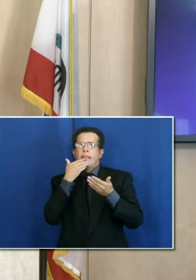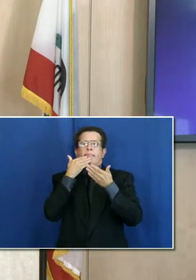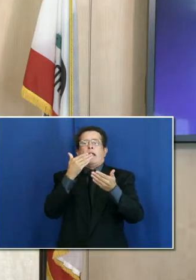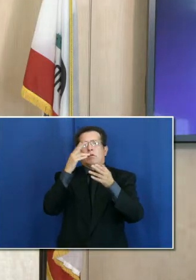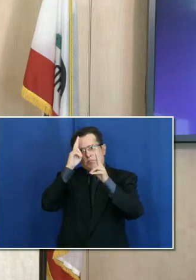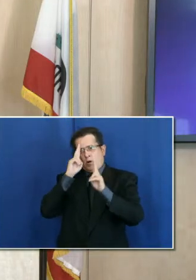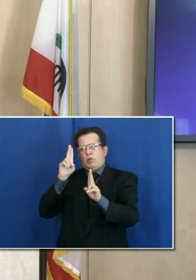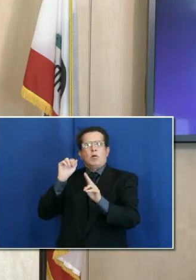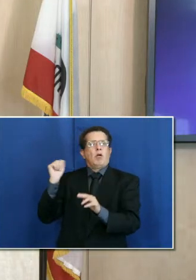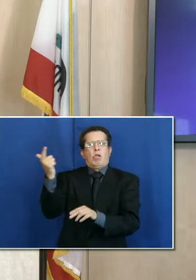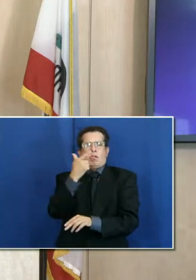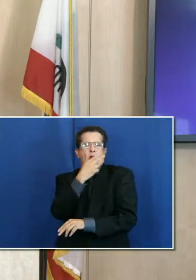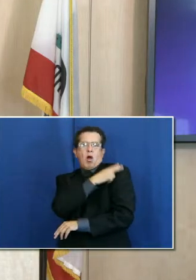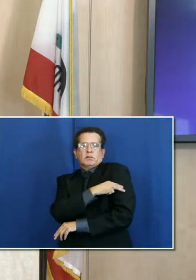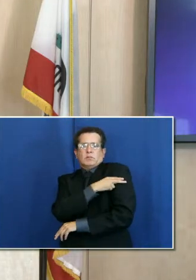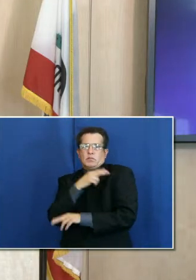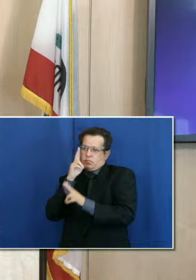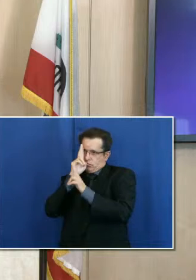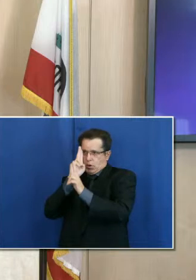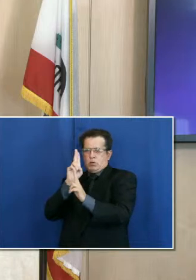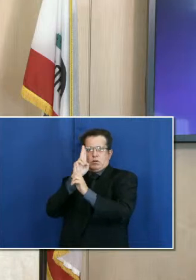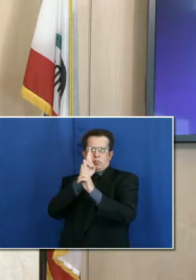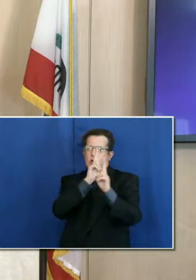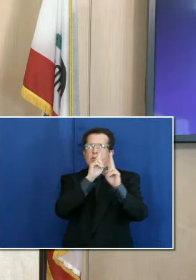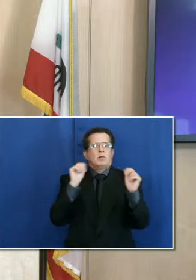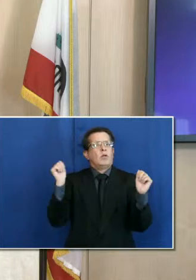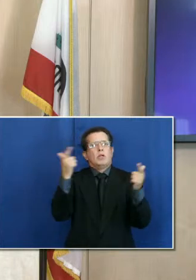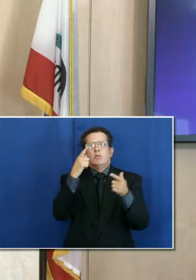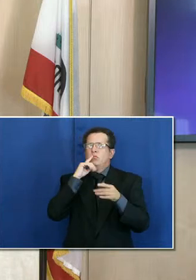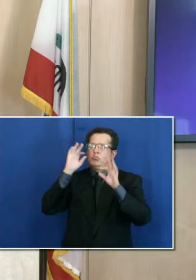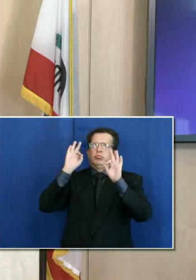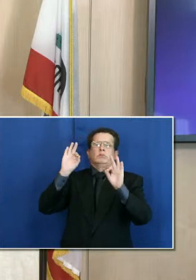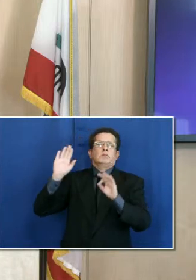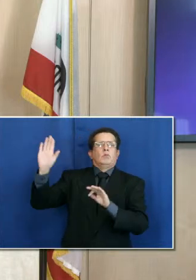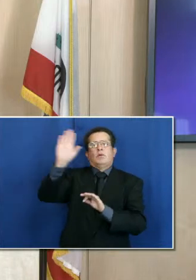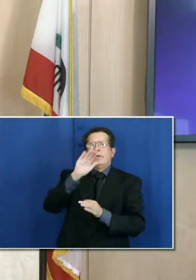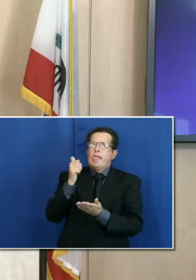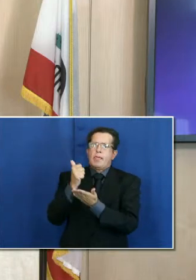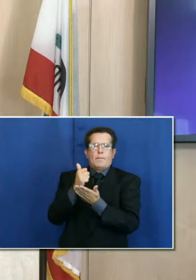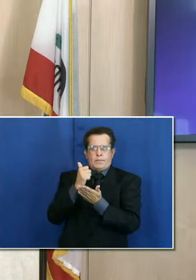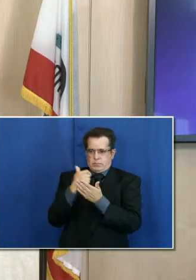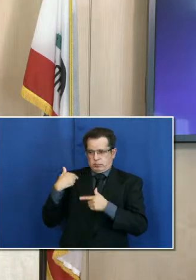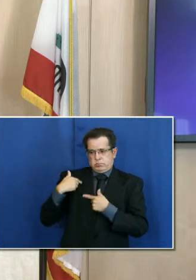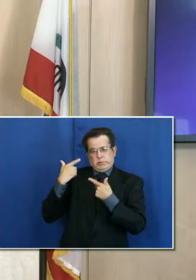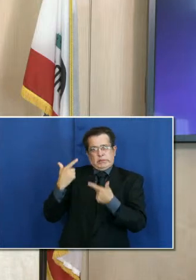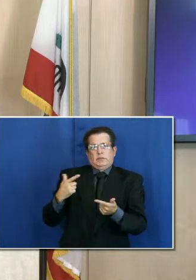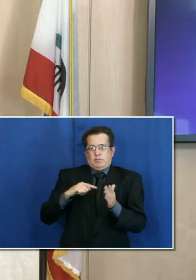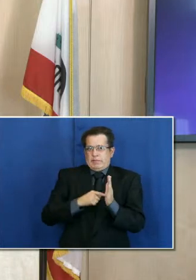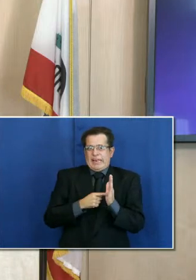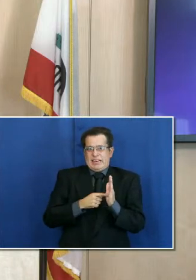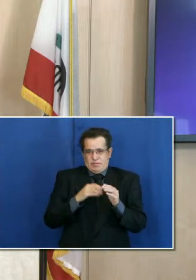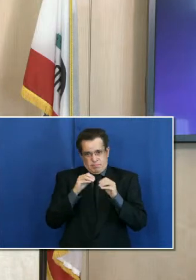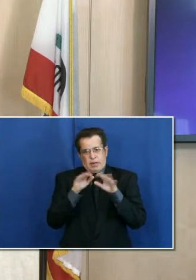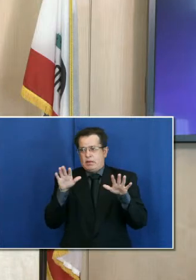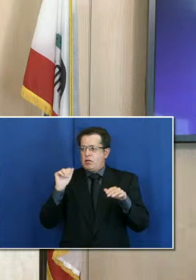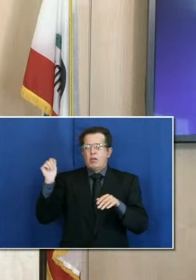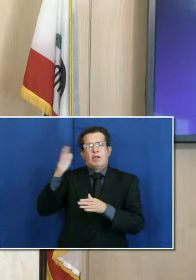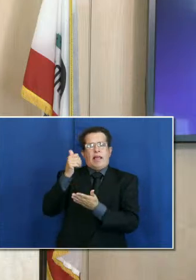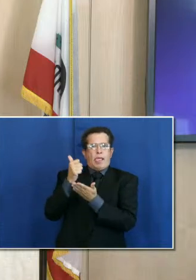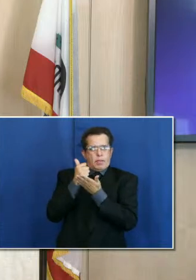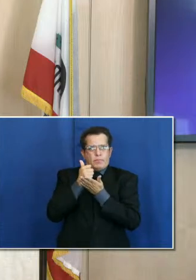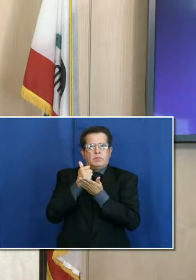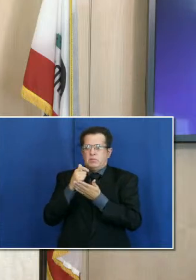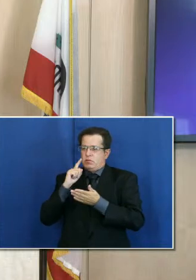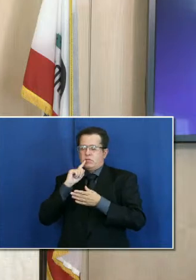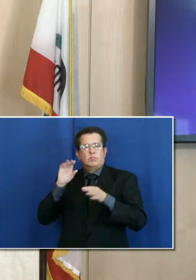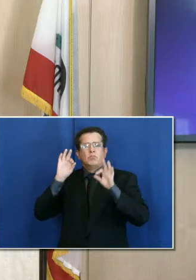and health systems for their outstanding work during this pandemic. The collaboration and support for our community, our county, patients, and each other